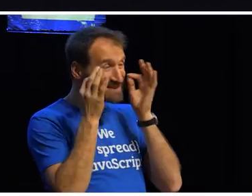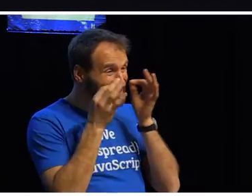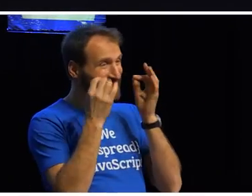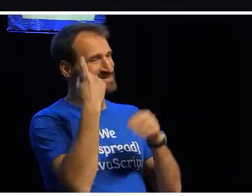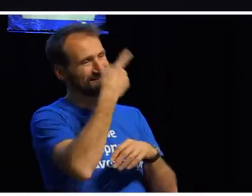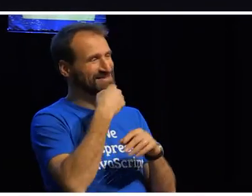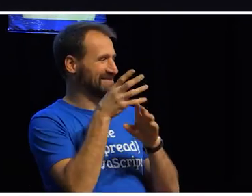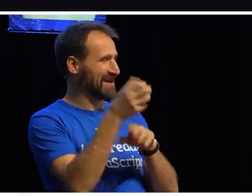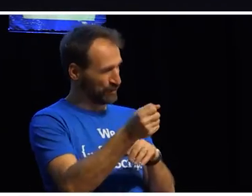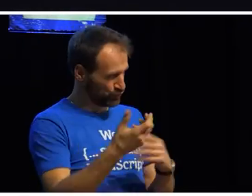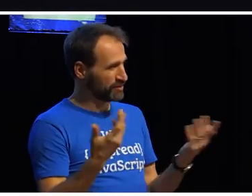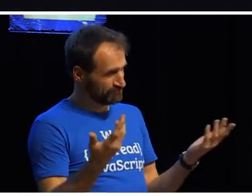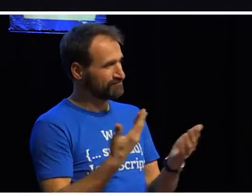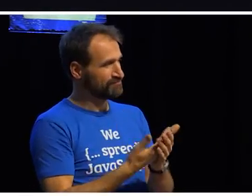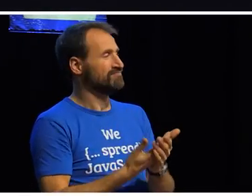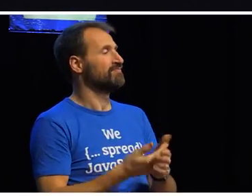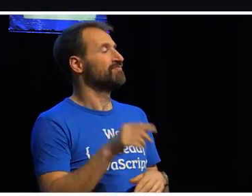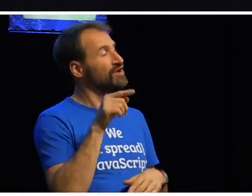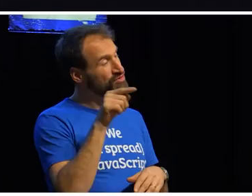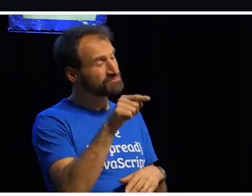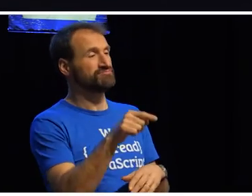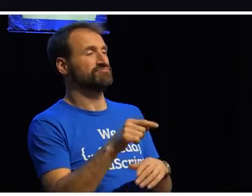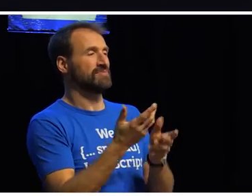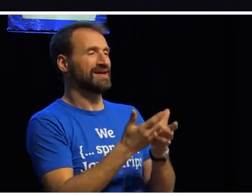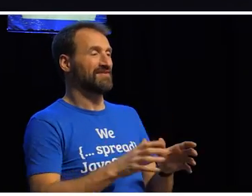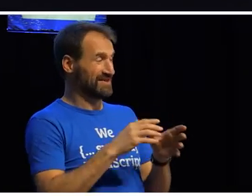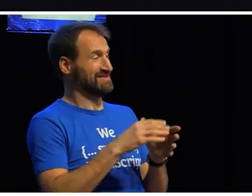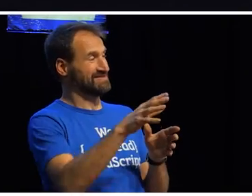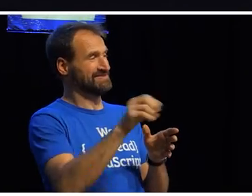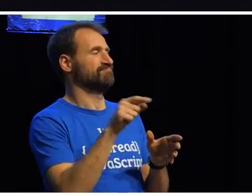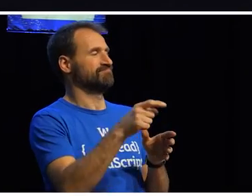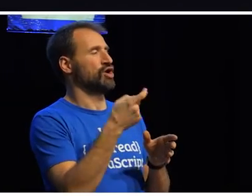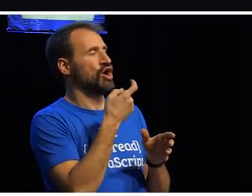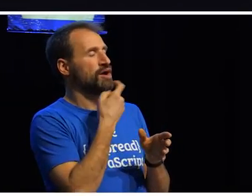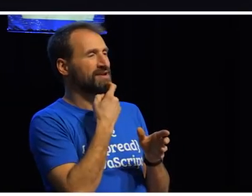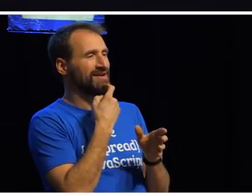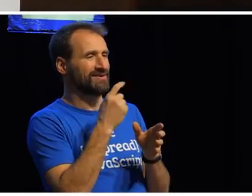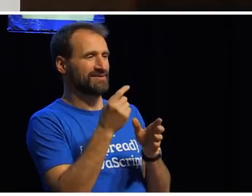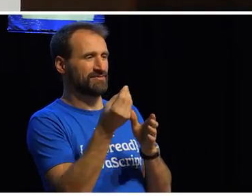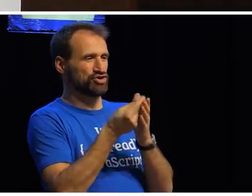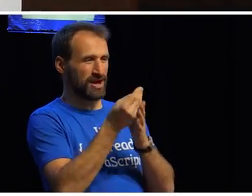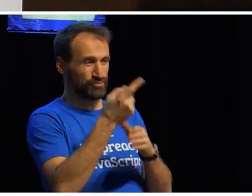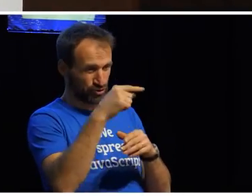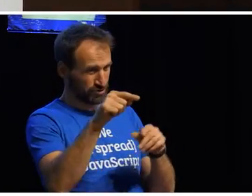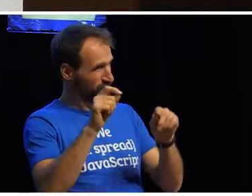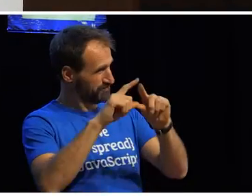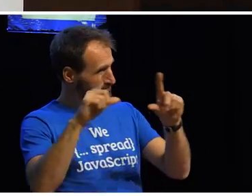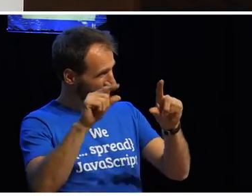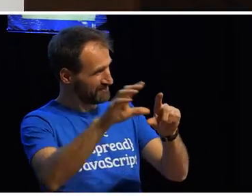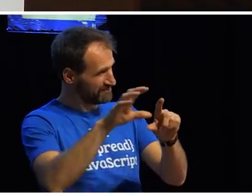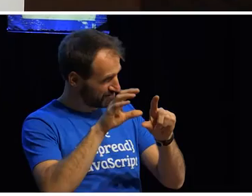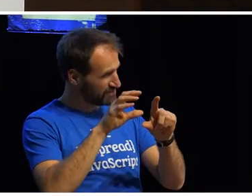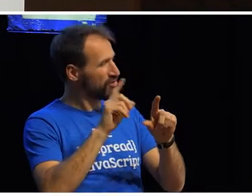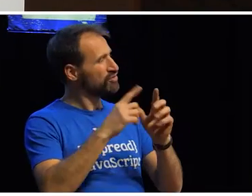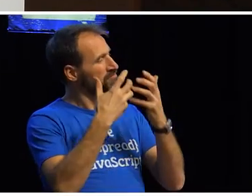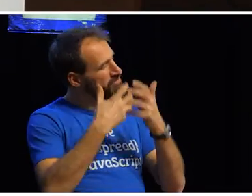that takes a canvas object and calculate location of the cats in the image. So API itself is quite easy to use. And this is so cool, I wish